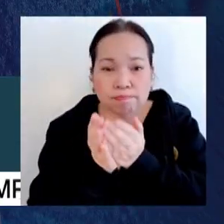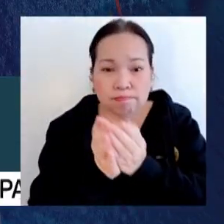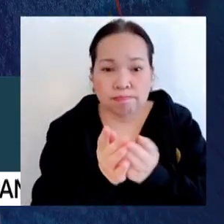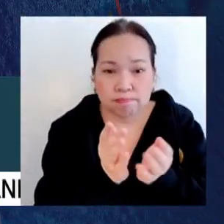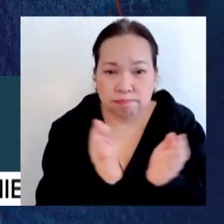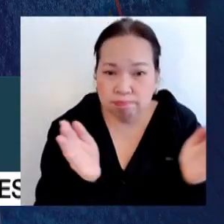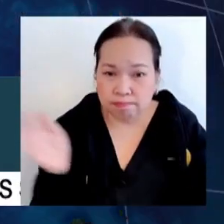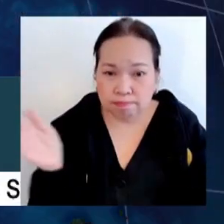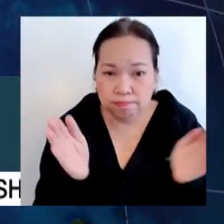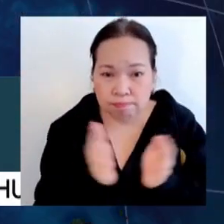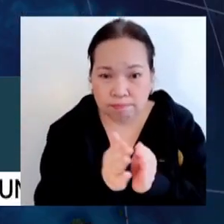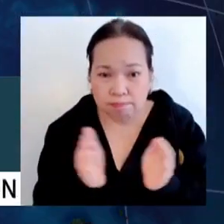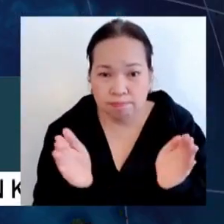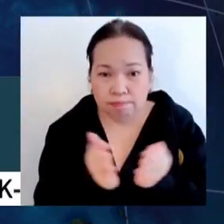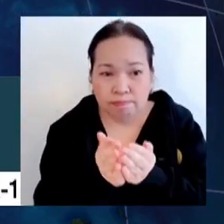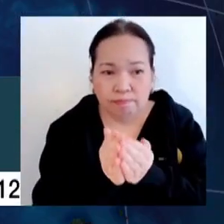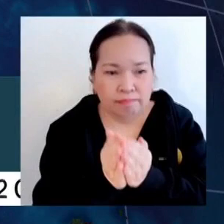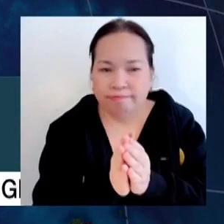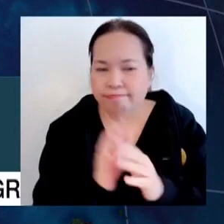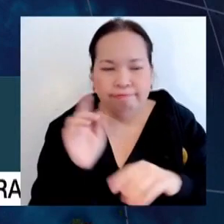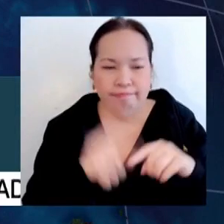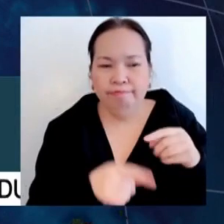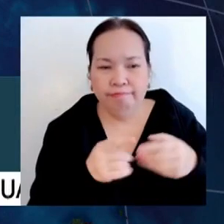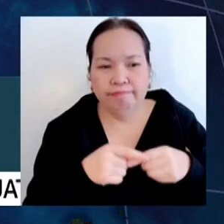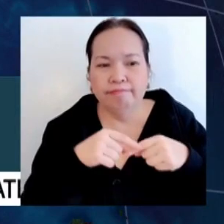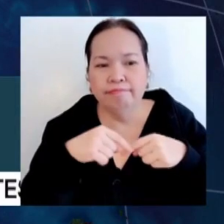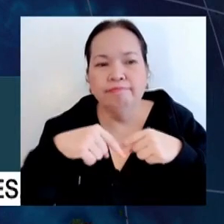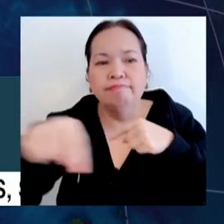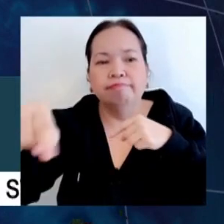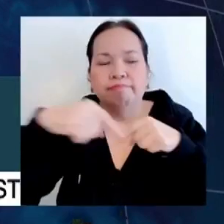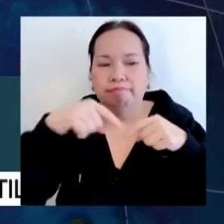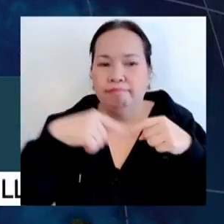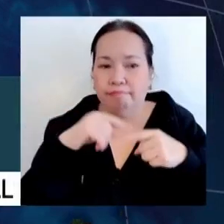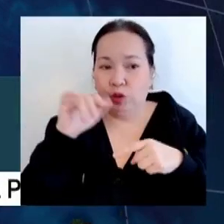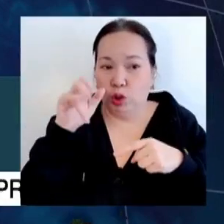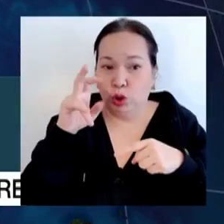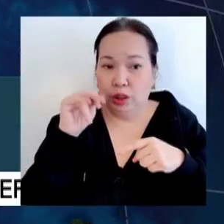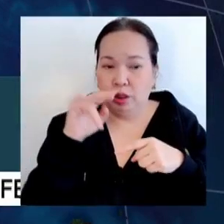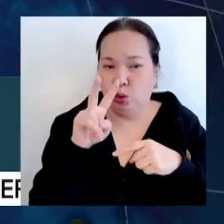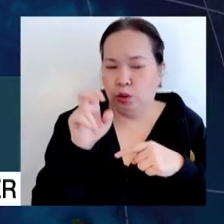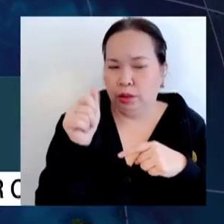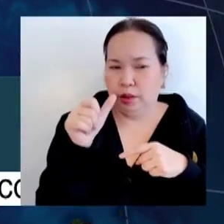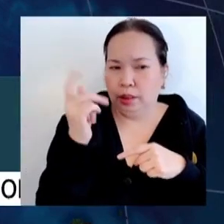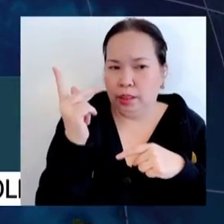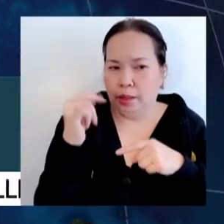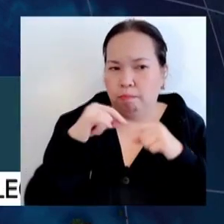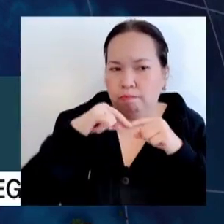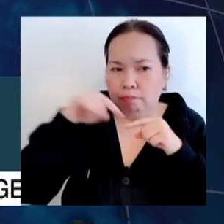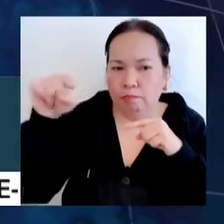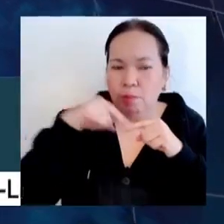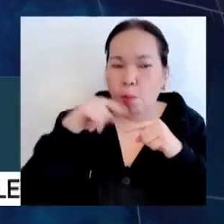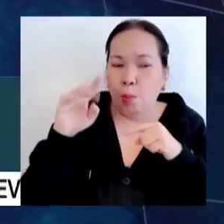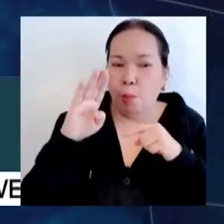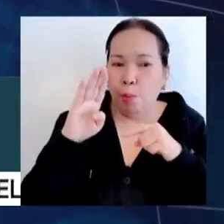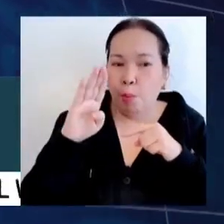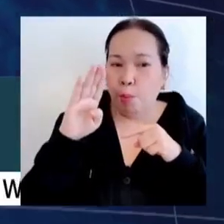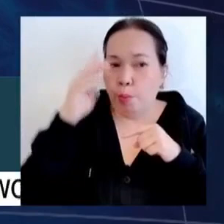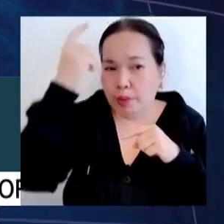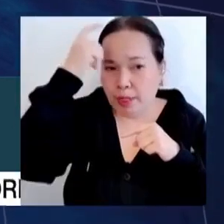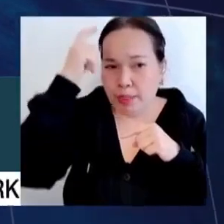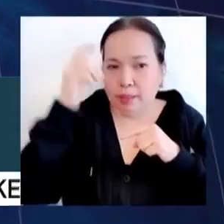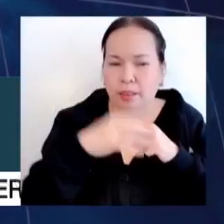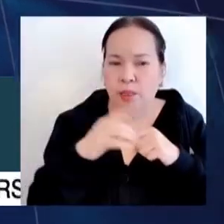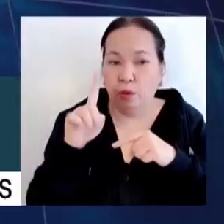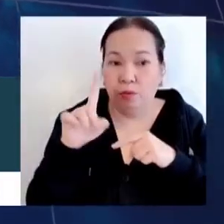in these areas. Jenny was located 210 kilometers northeast of Itbayat, Batanes, with maximum winds of 150 kilometers per